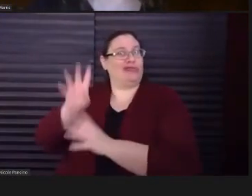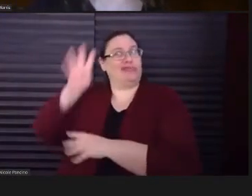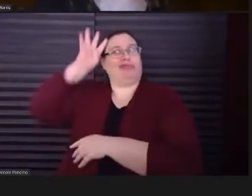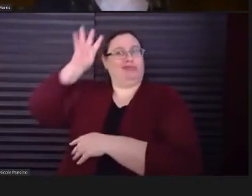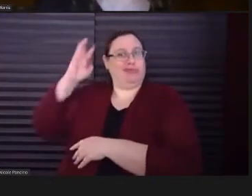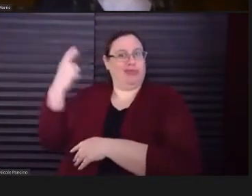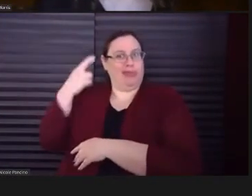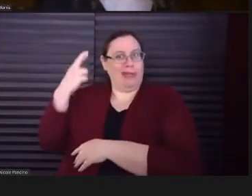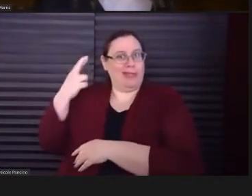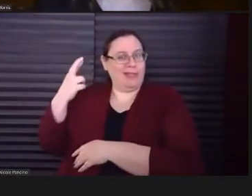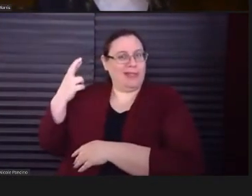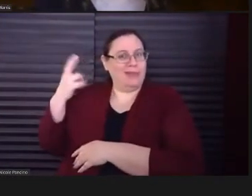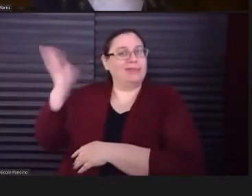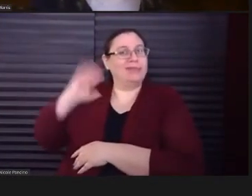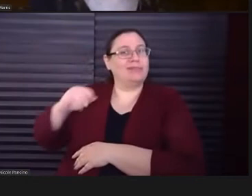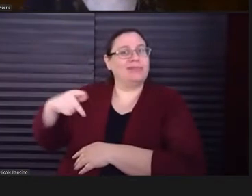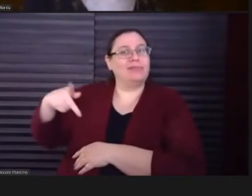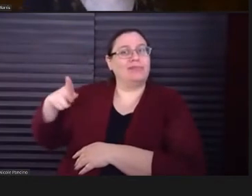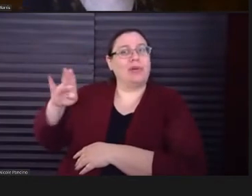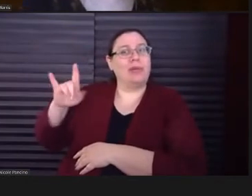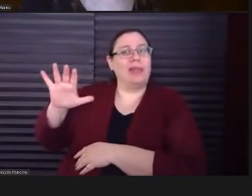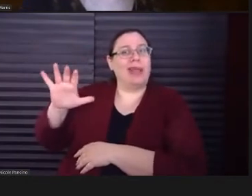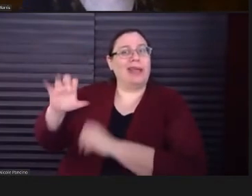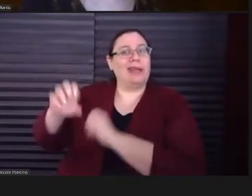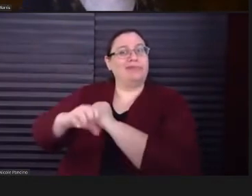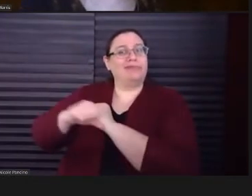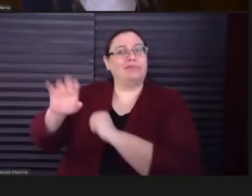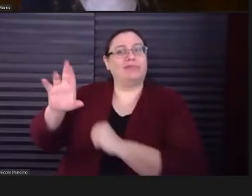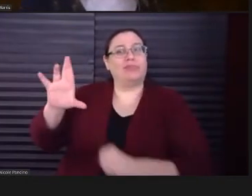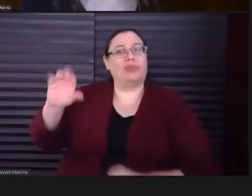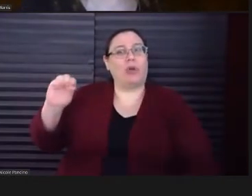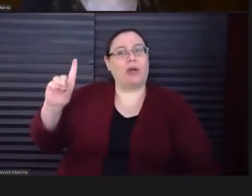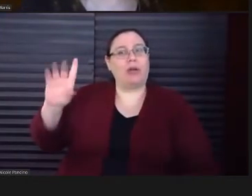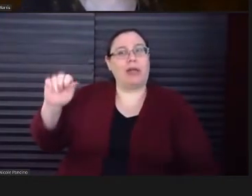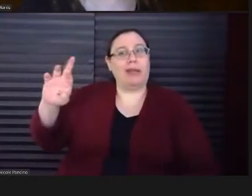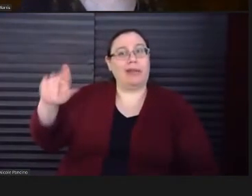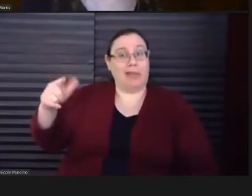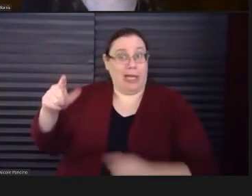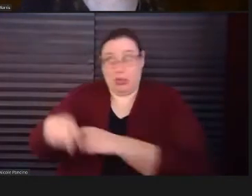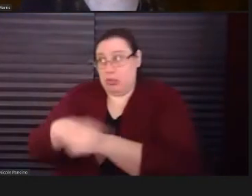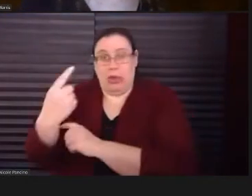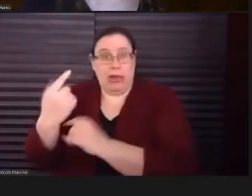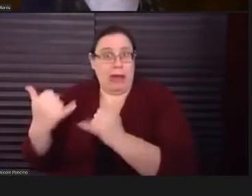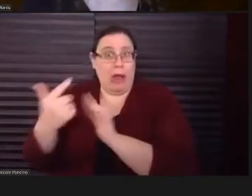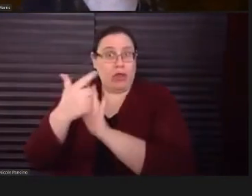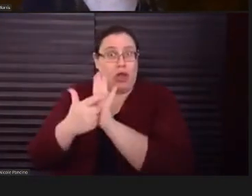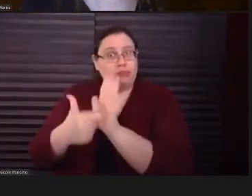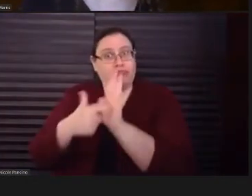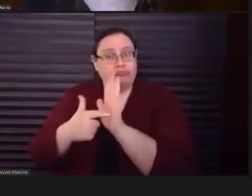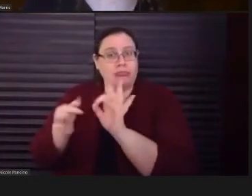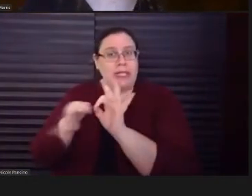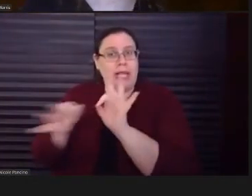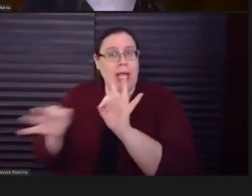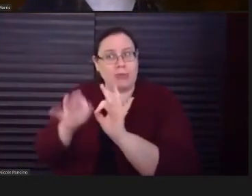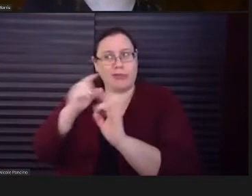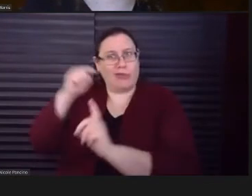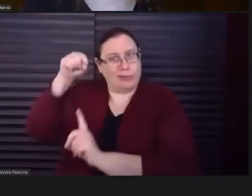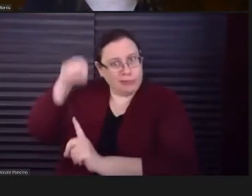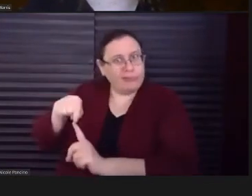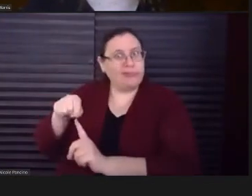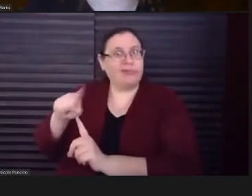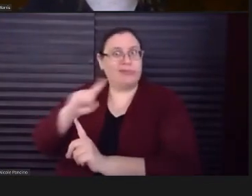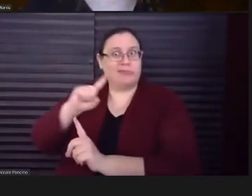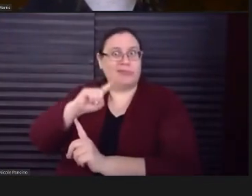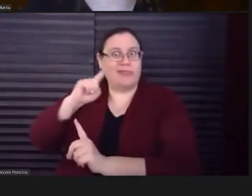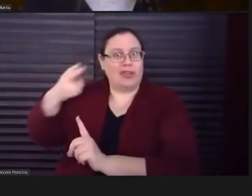back in public broadcasting, and why there's even laws today that require captions in many environments. But today we're